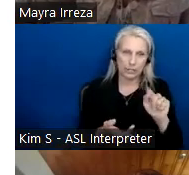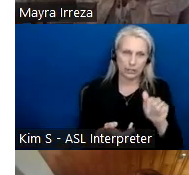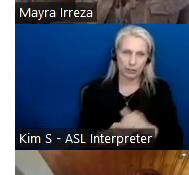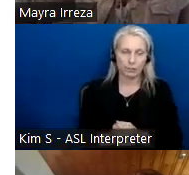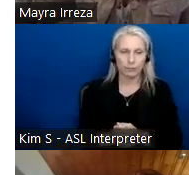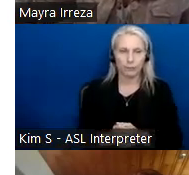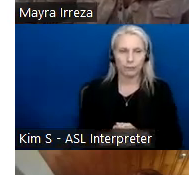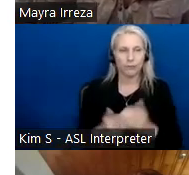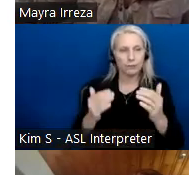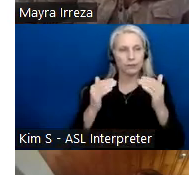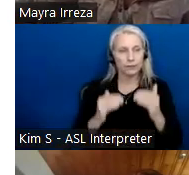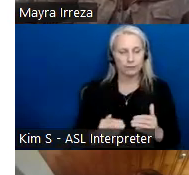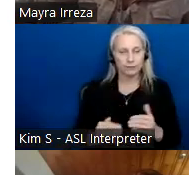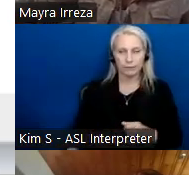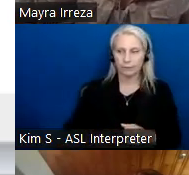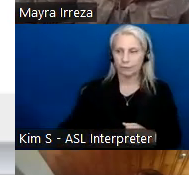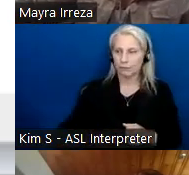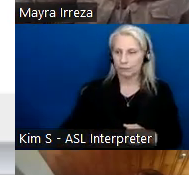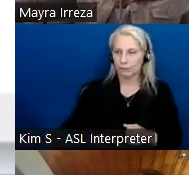Next slide, please.